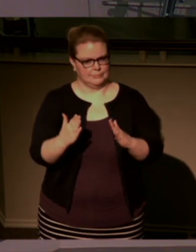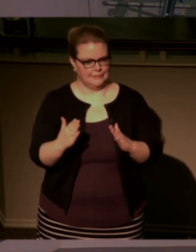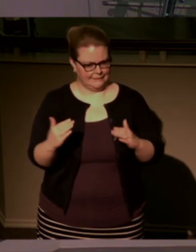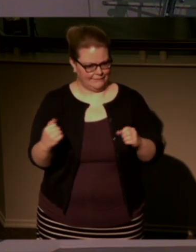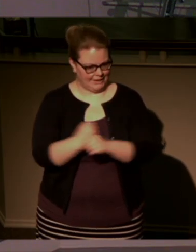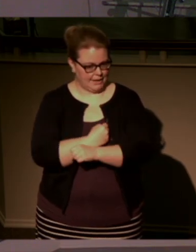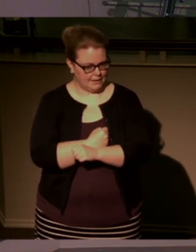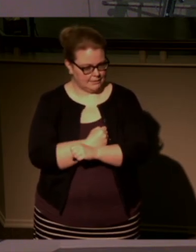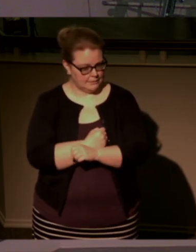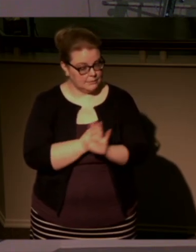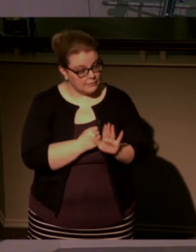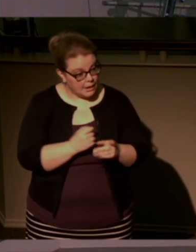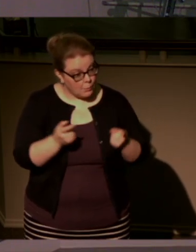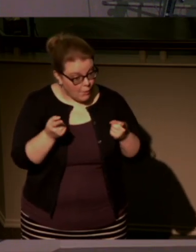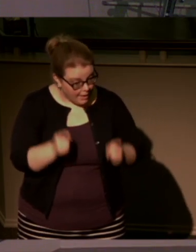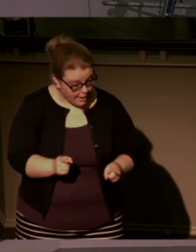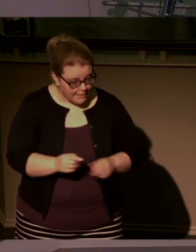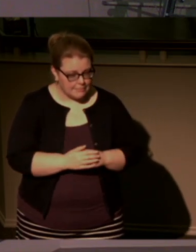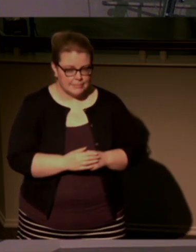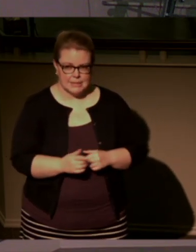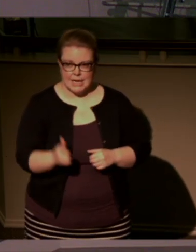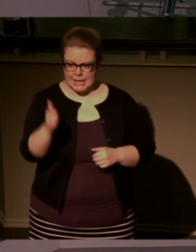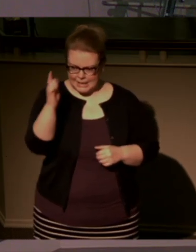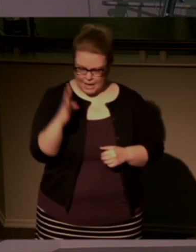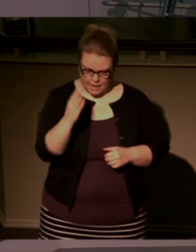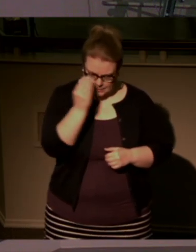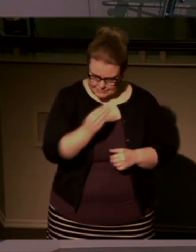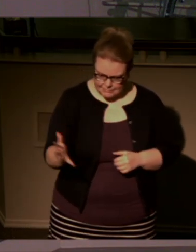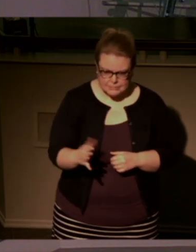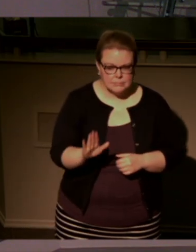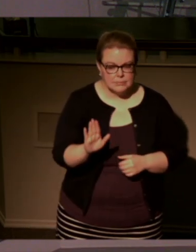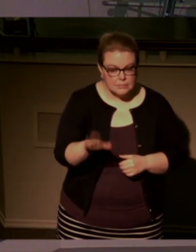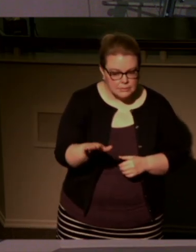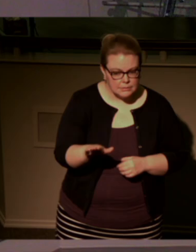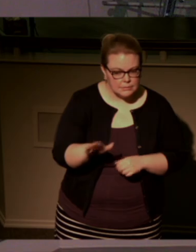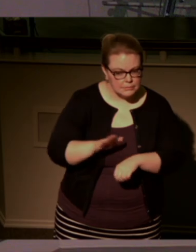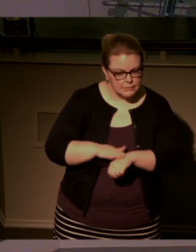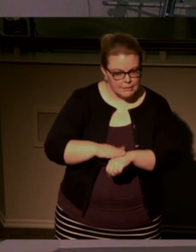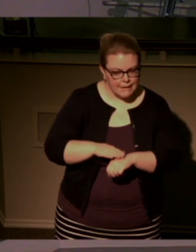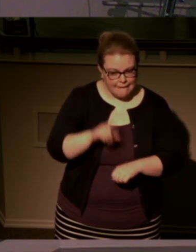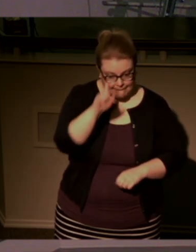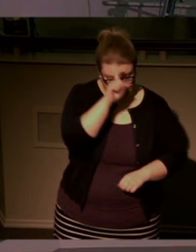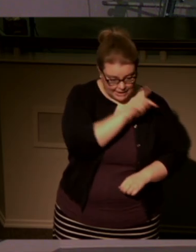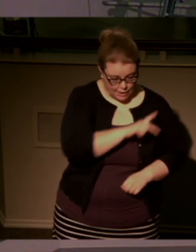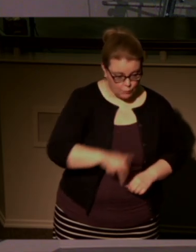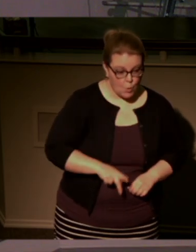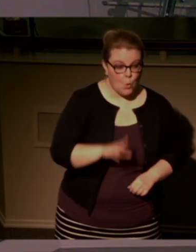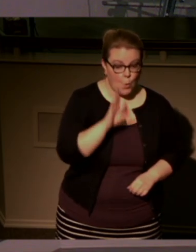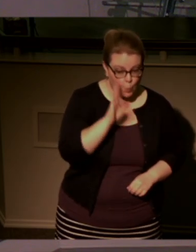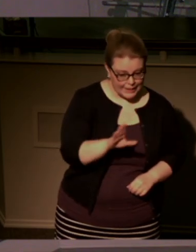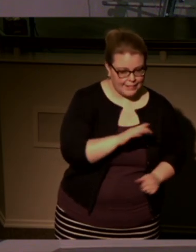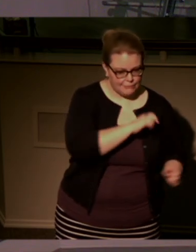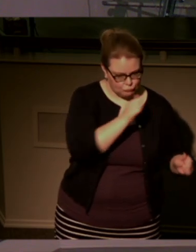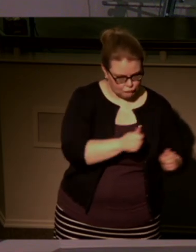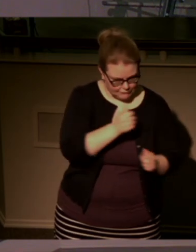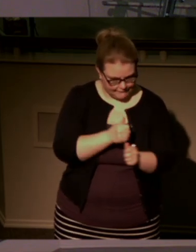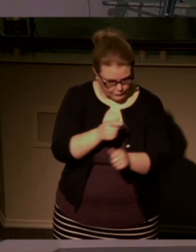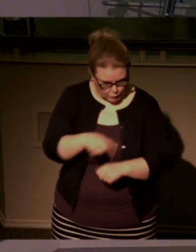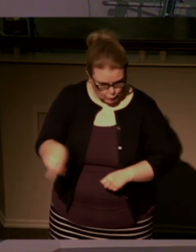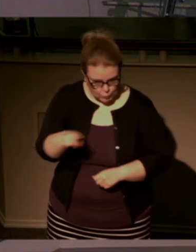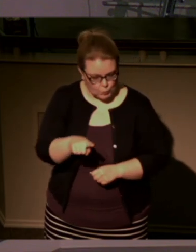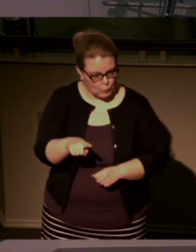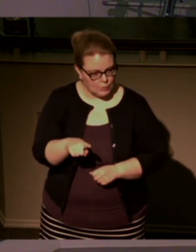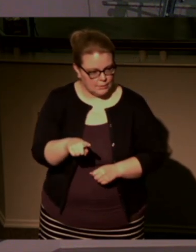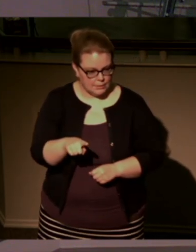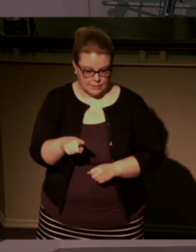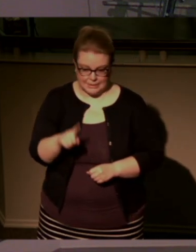happens? God said, Pharaoh's going to come after you. He's parked them to sea. I imagine men to the